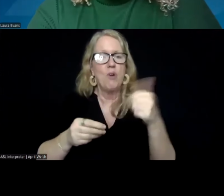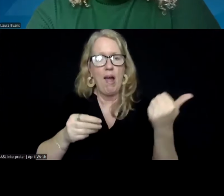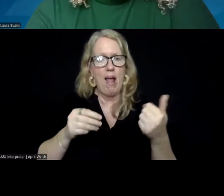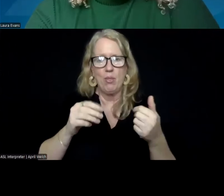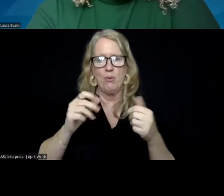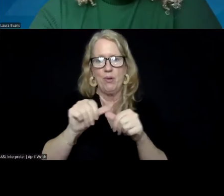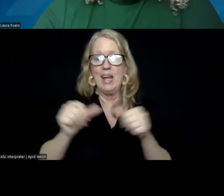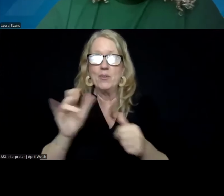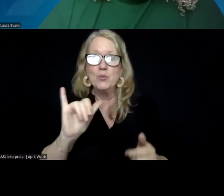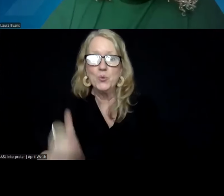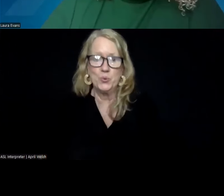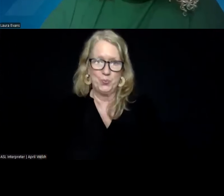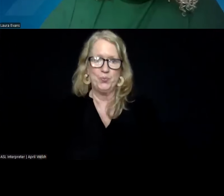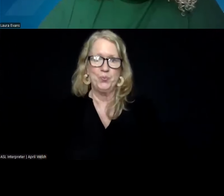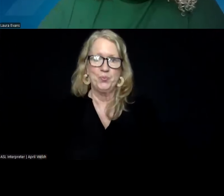replicate.